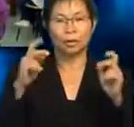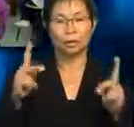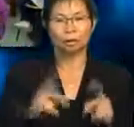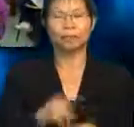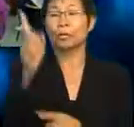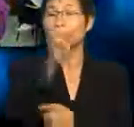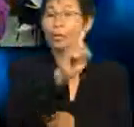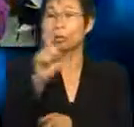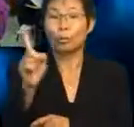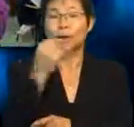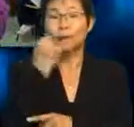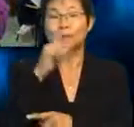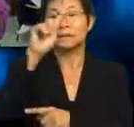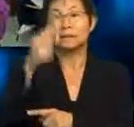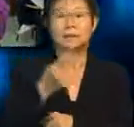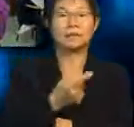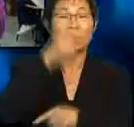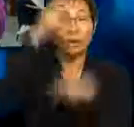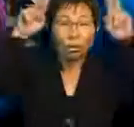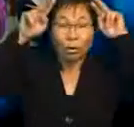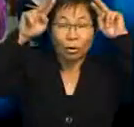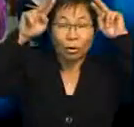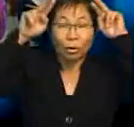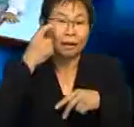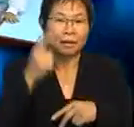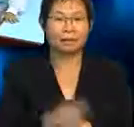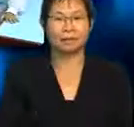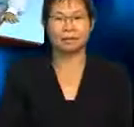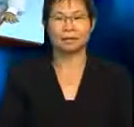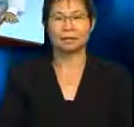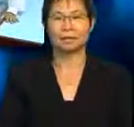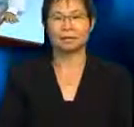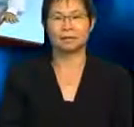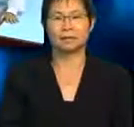E-Y-E-I. Okay. Where is the rabbit's eye?